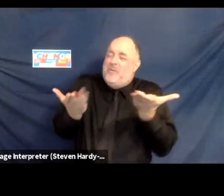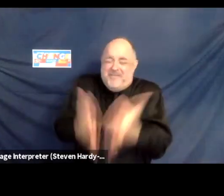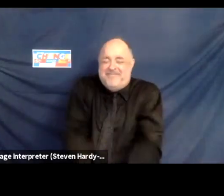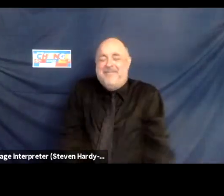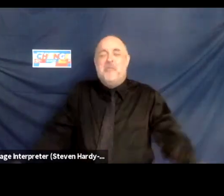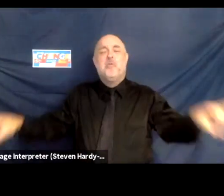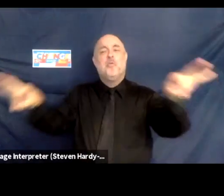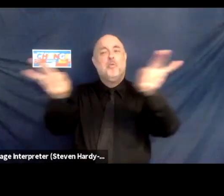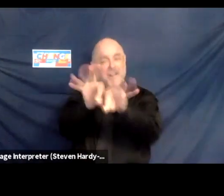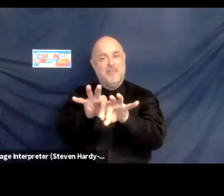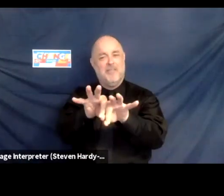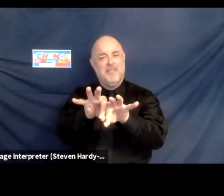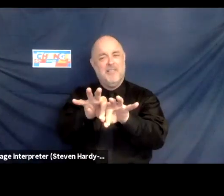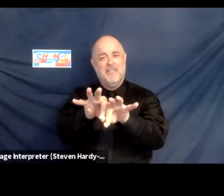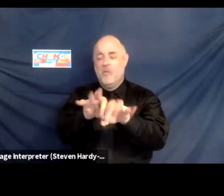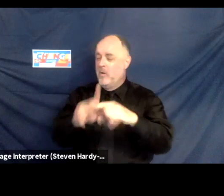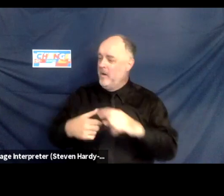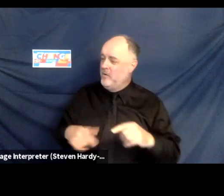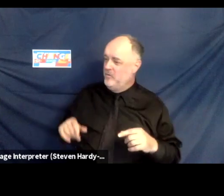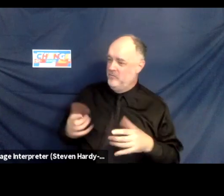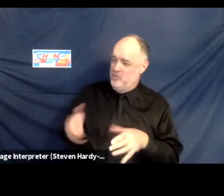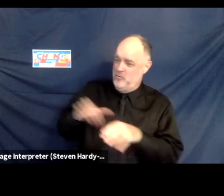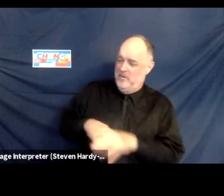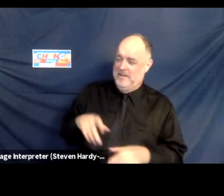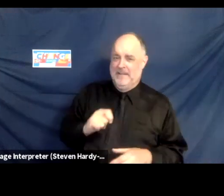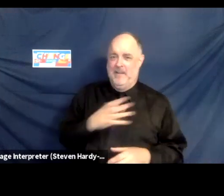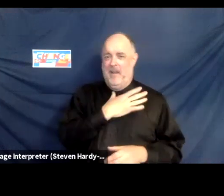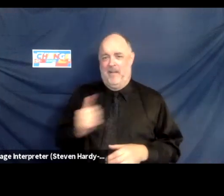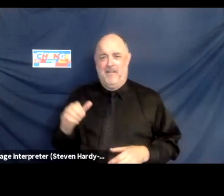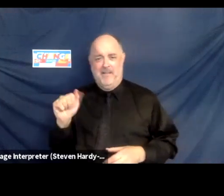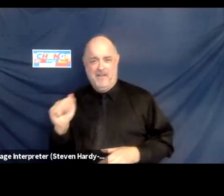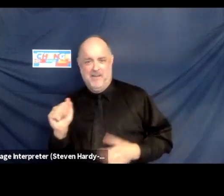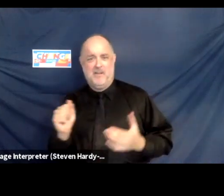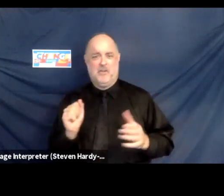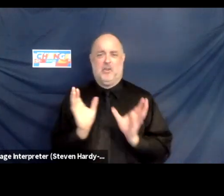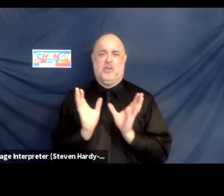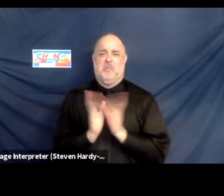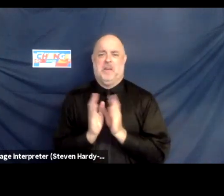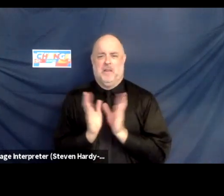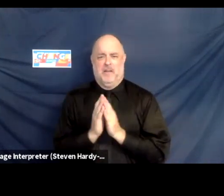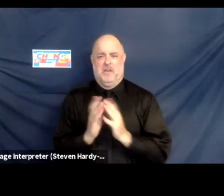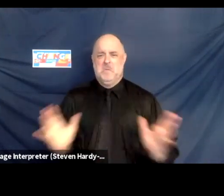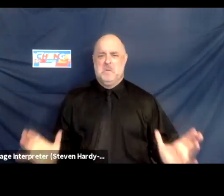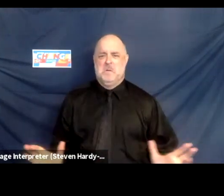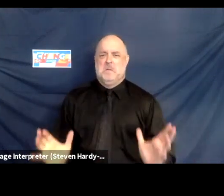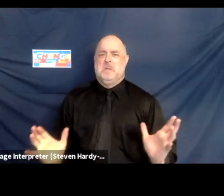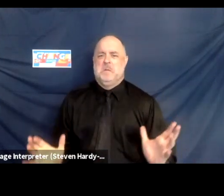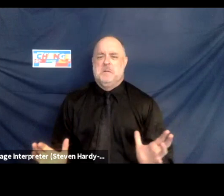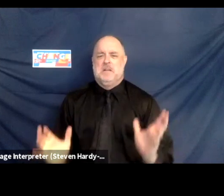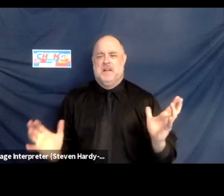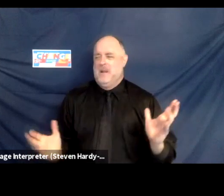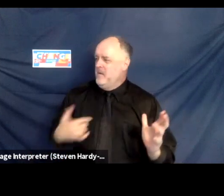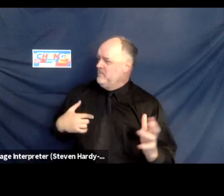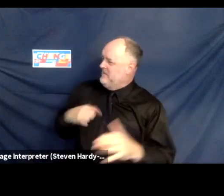When I joined the T&I committee, my staff and I look for opportunities to advance this priority and work with the